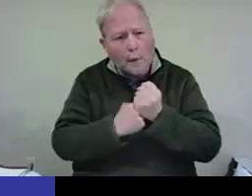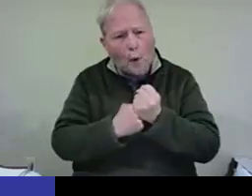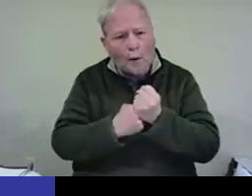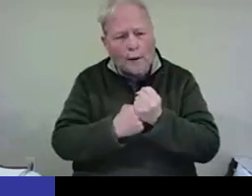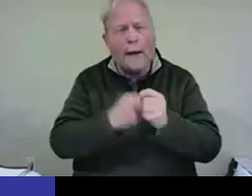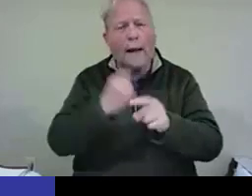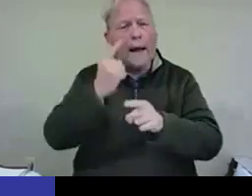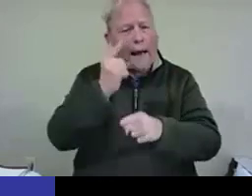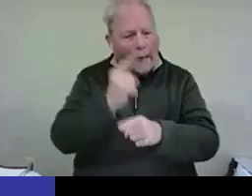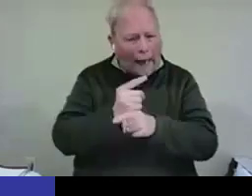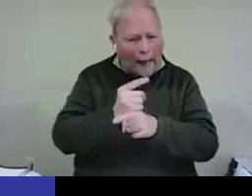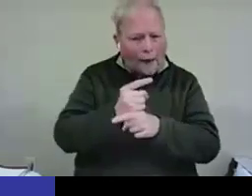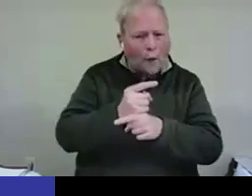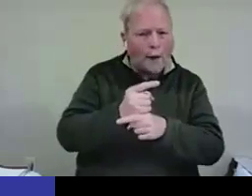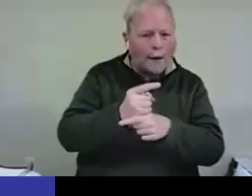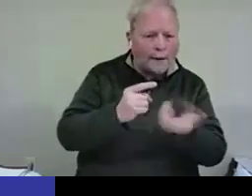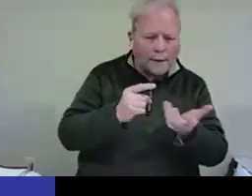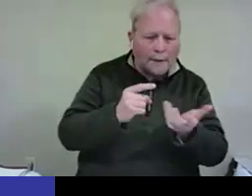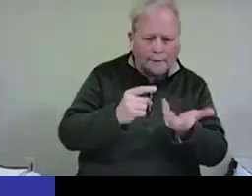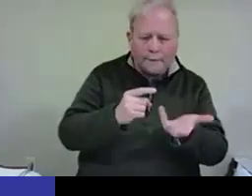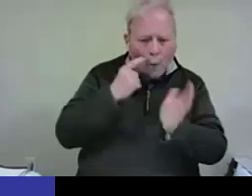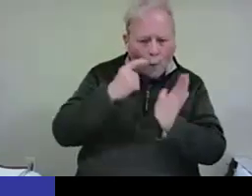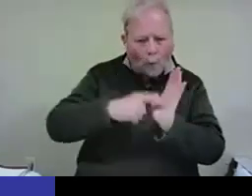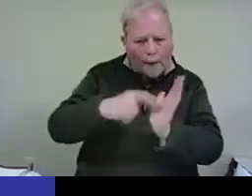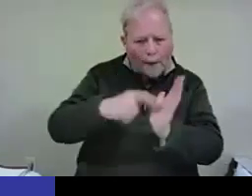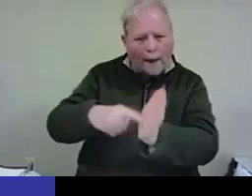disabilities. And,